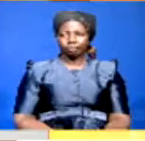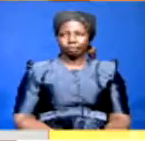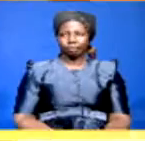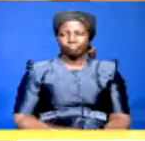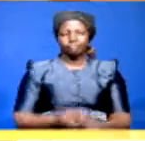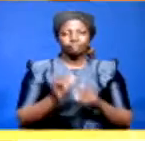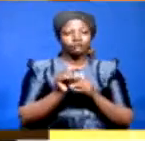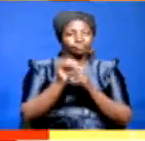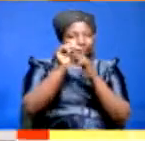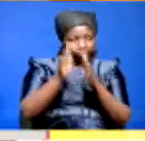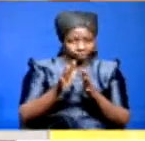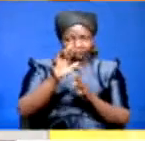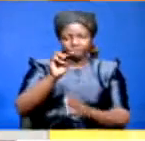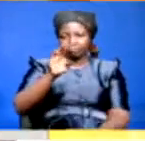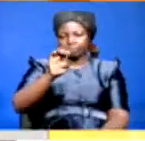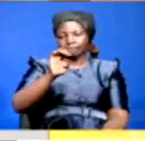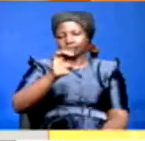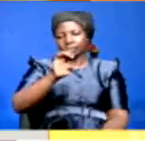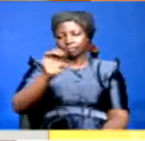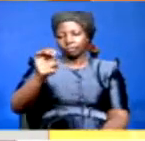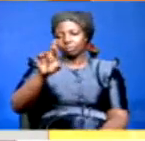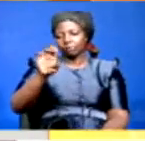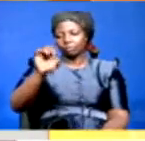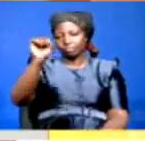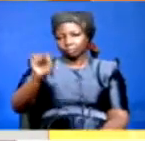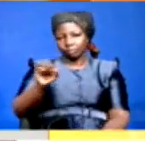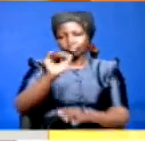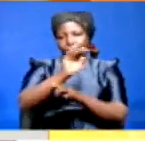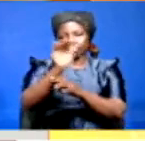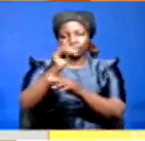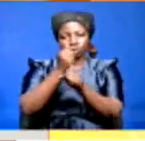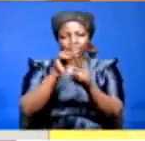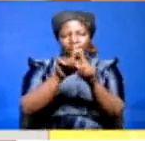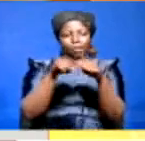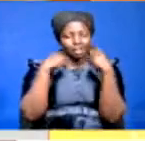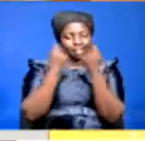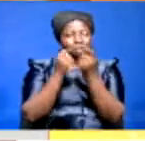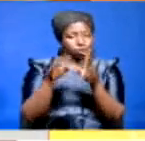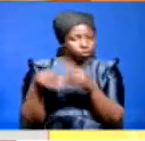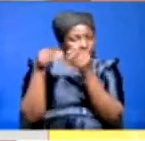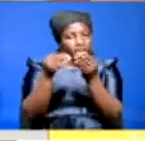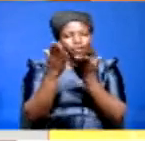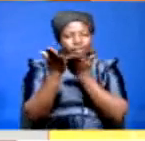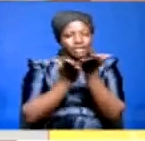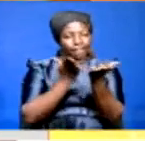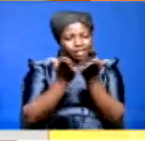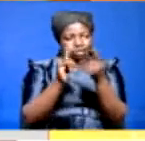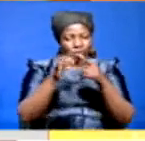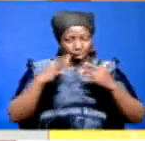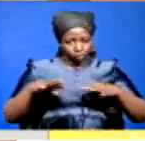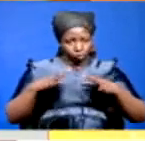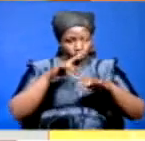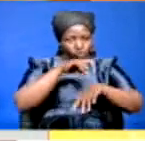Leaders in Mbeere South have been challenged to work as a team in order to deliver services to the residents. Speaking during a